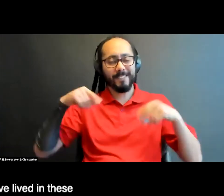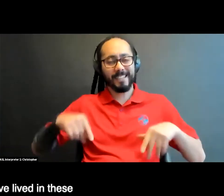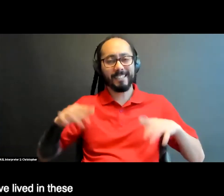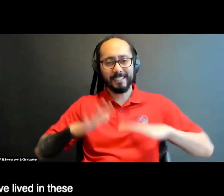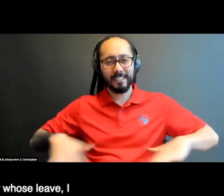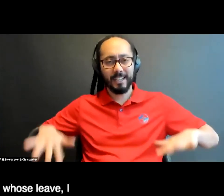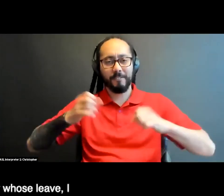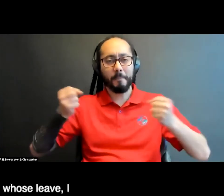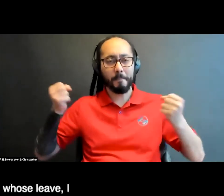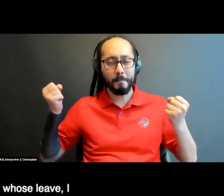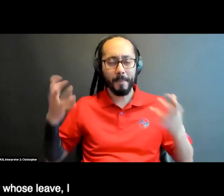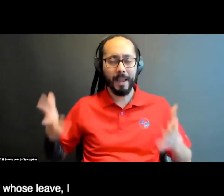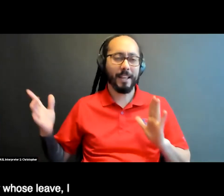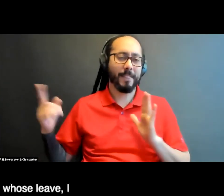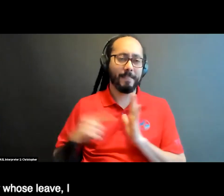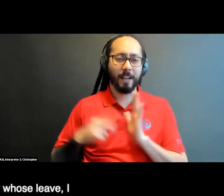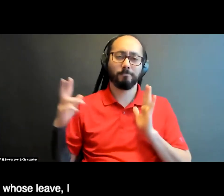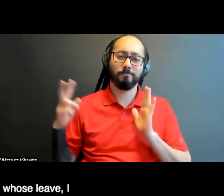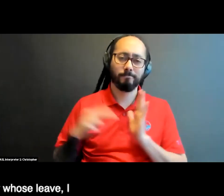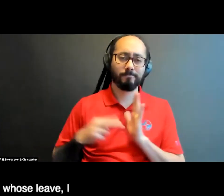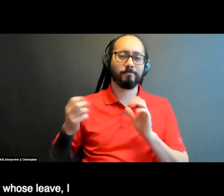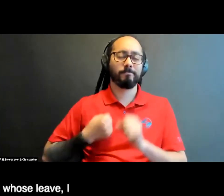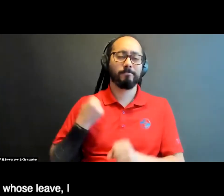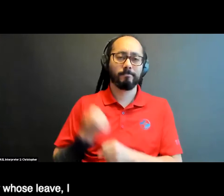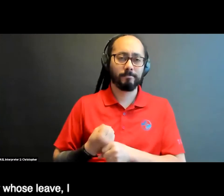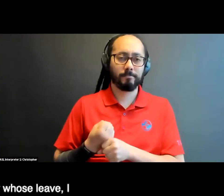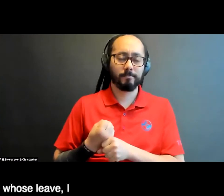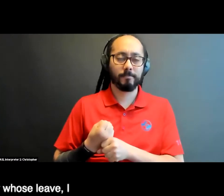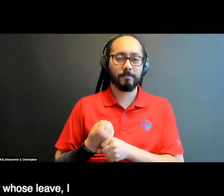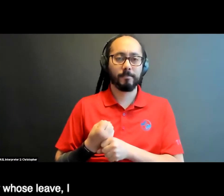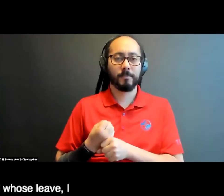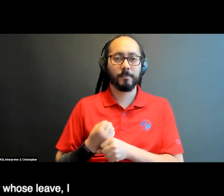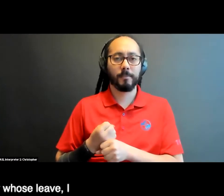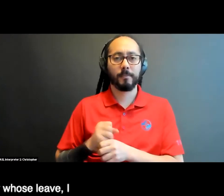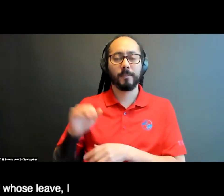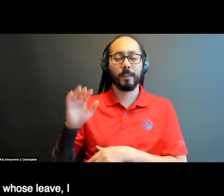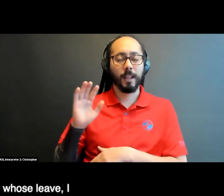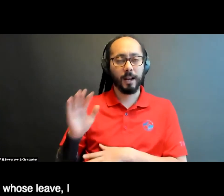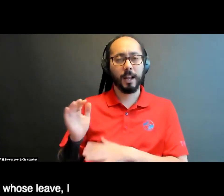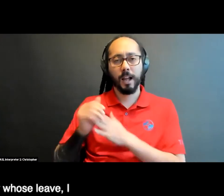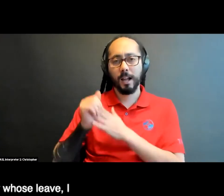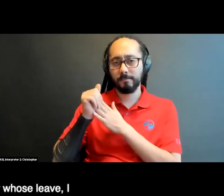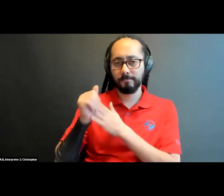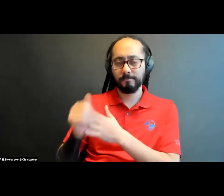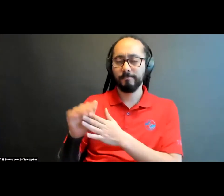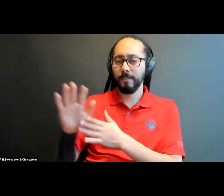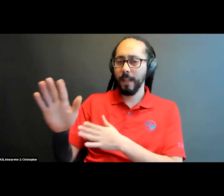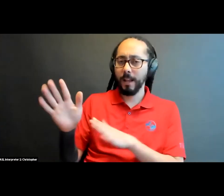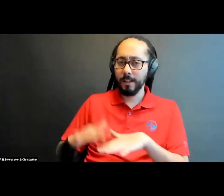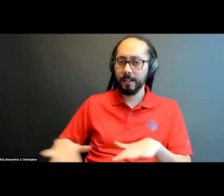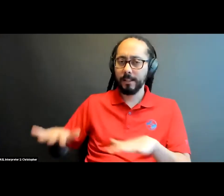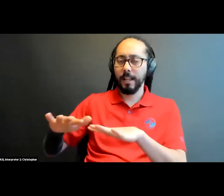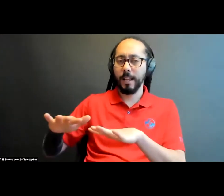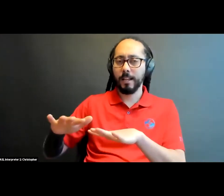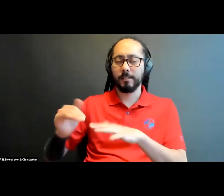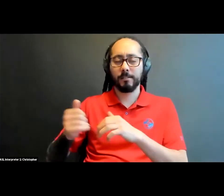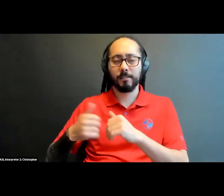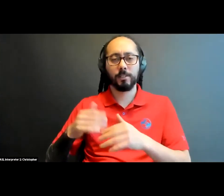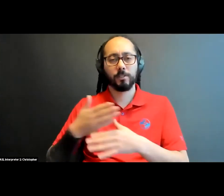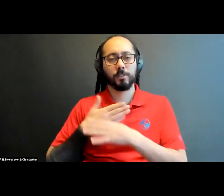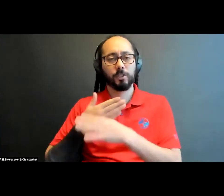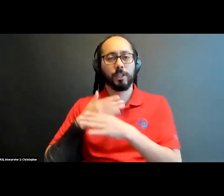many thousands of years, and by whose leave I live, walk on, and share this